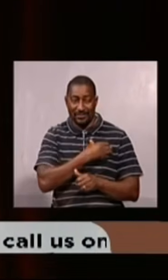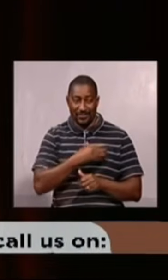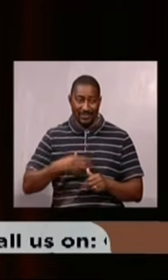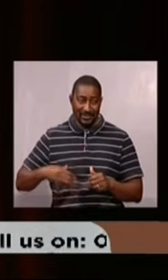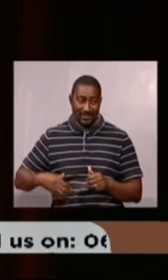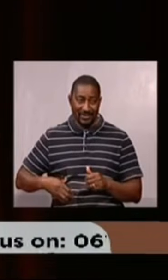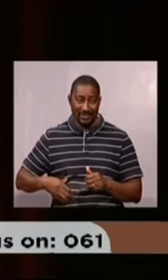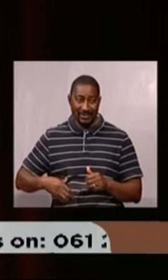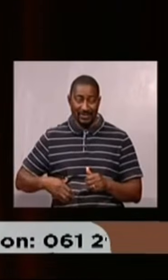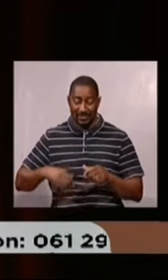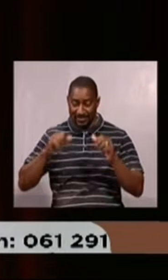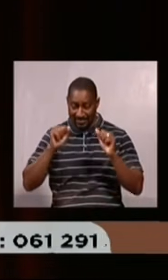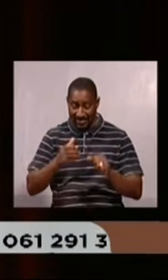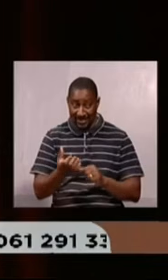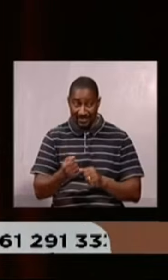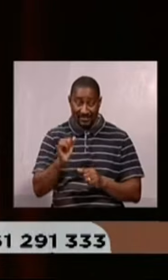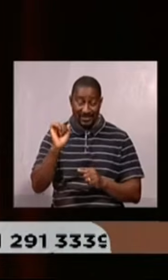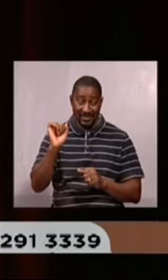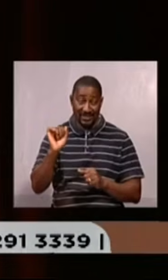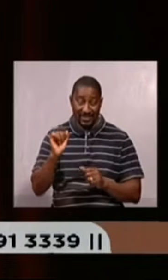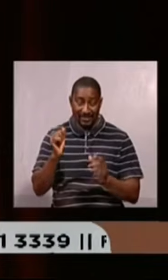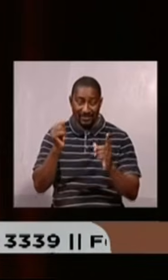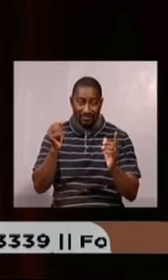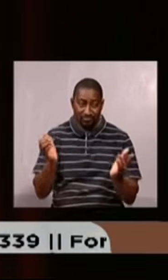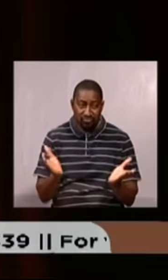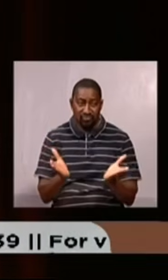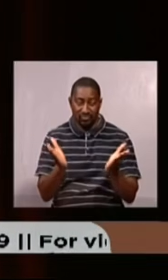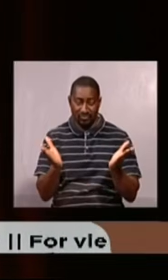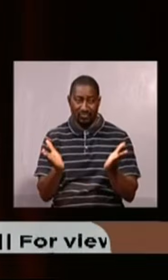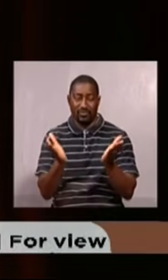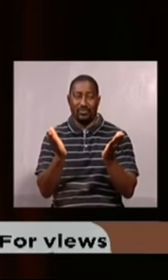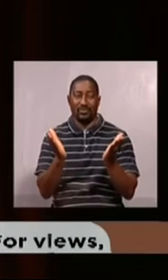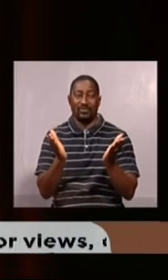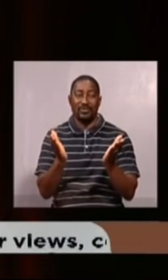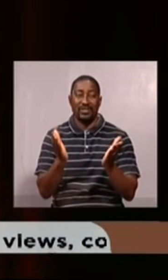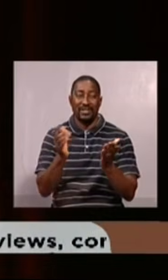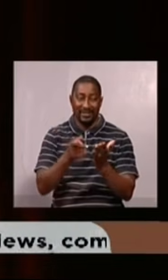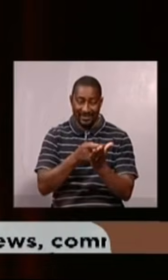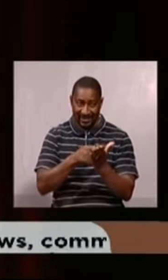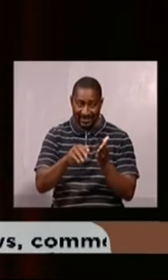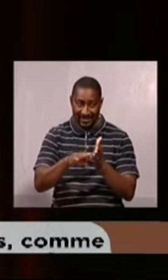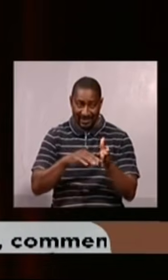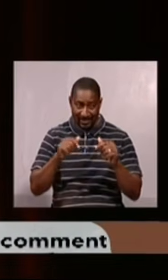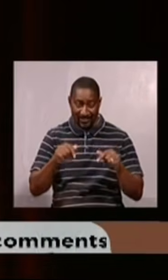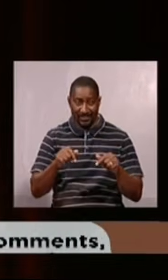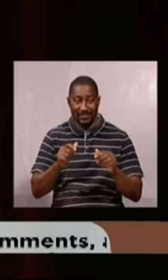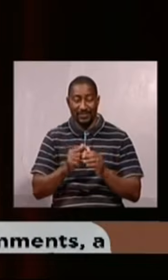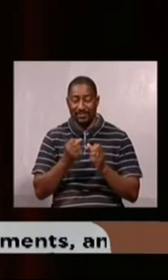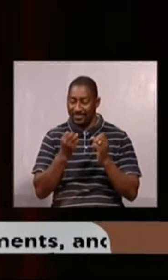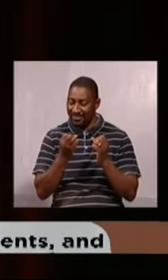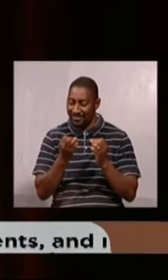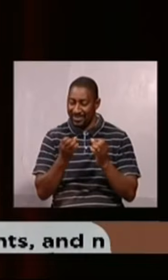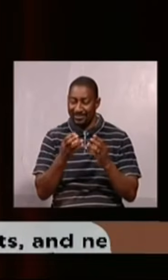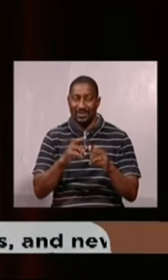like having their own brand being now promoted to the upcoming election. So there has been a boom, a lot of usage